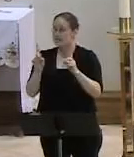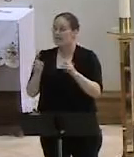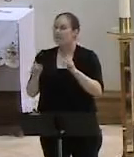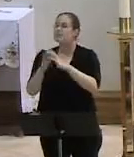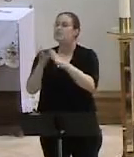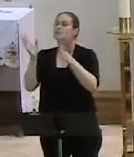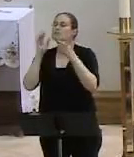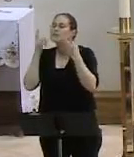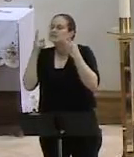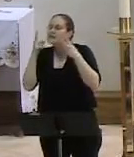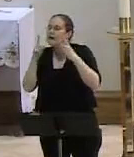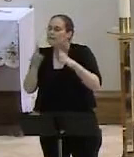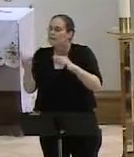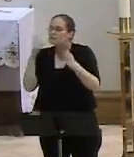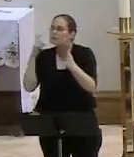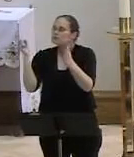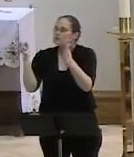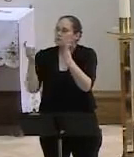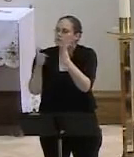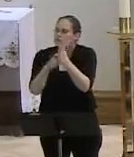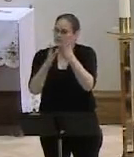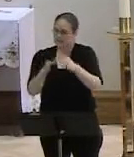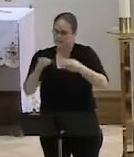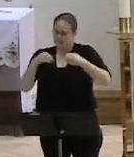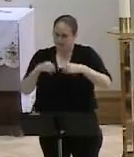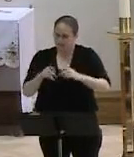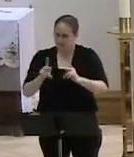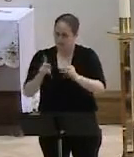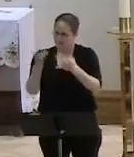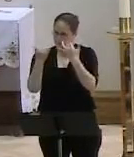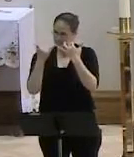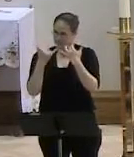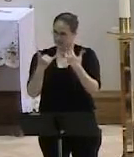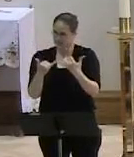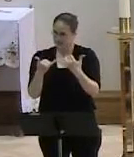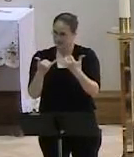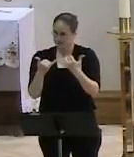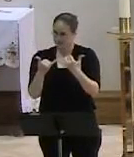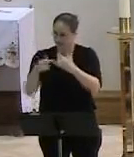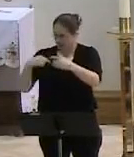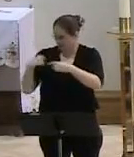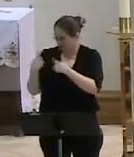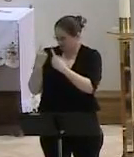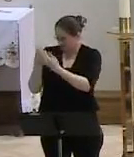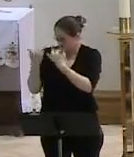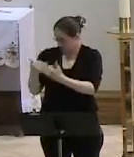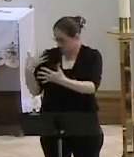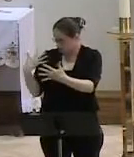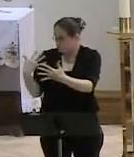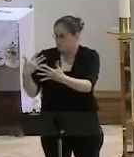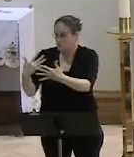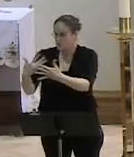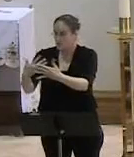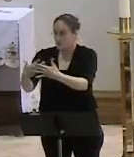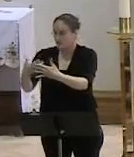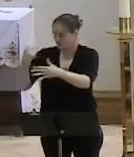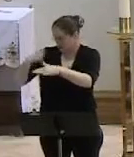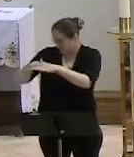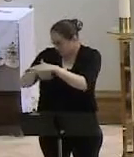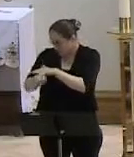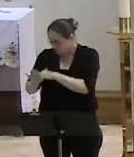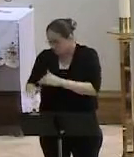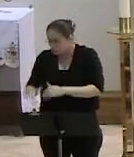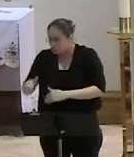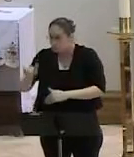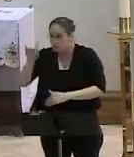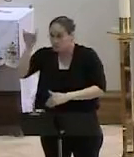witnesses. I want you to think about, up until now, how have you shown forth in your life